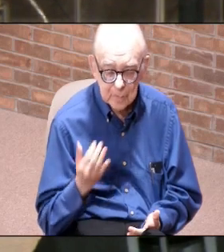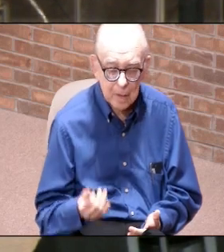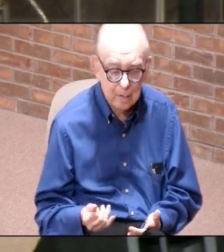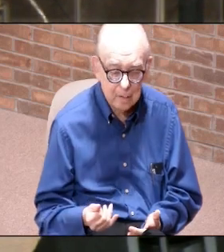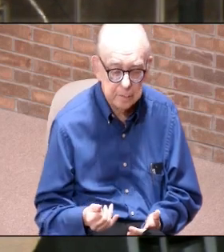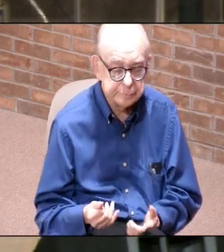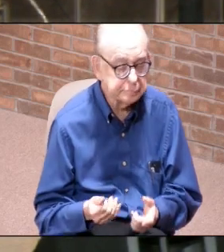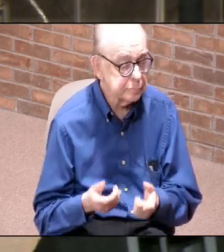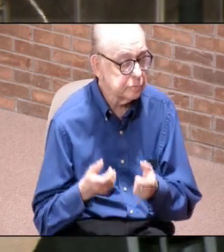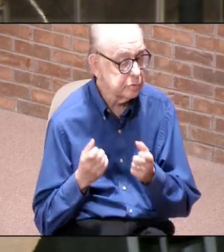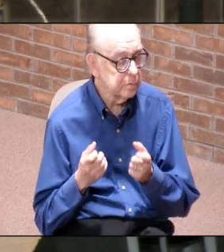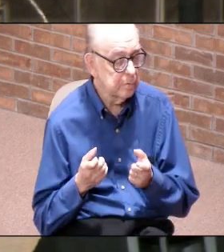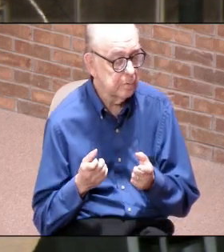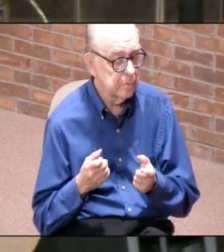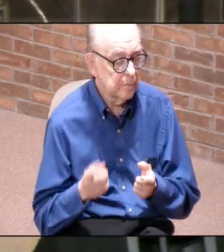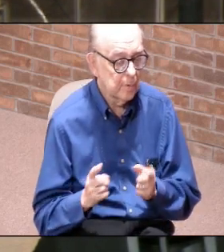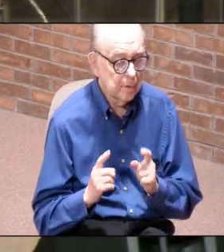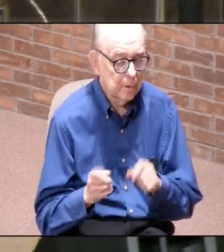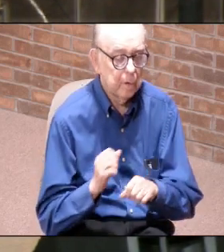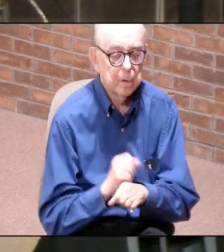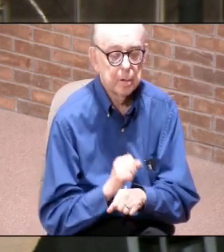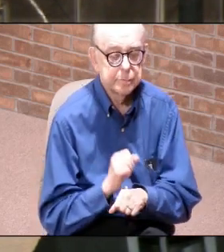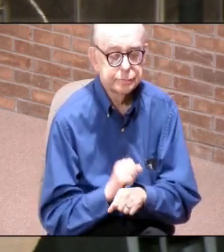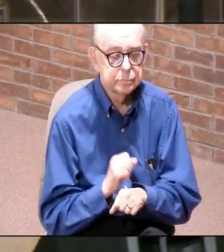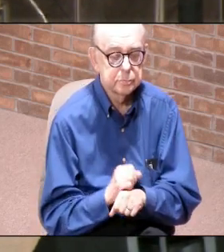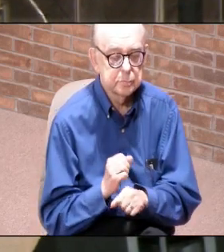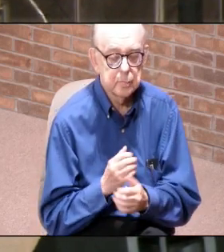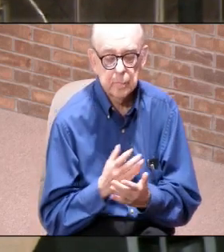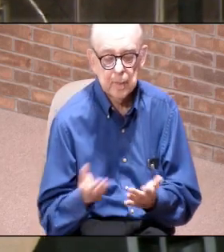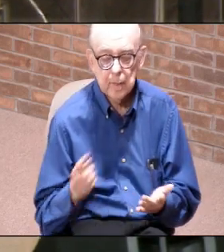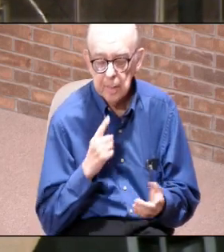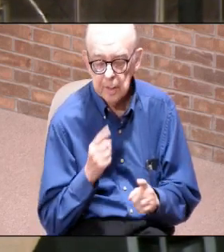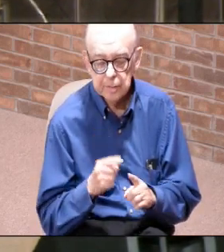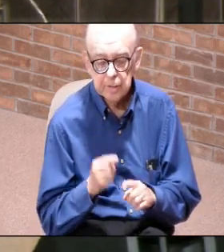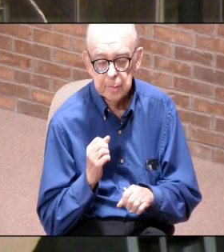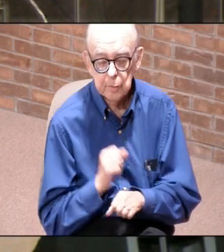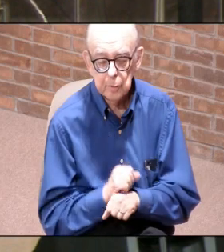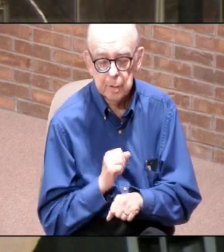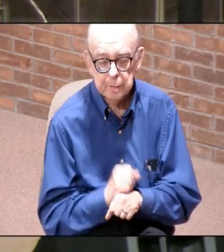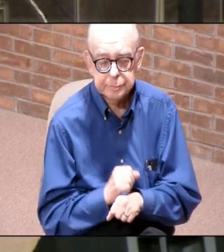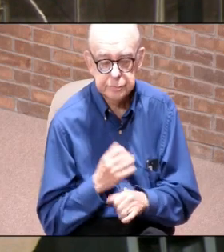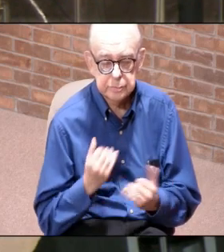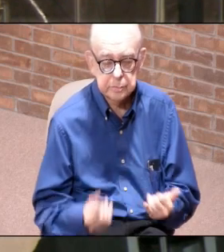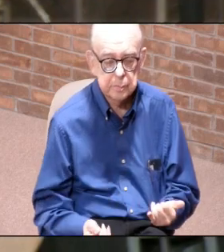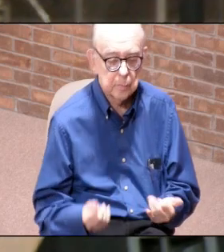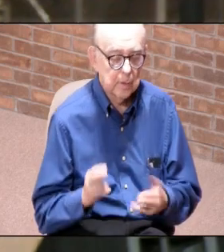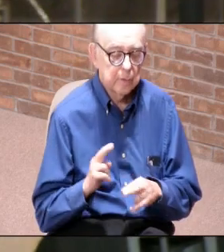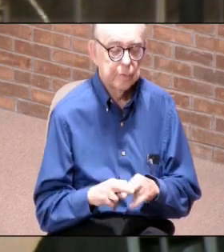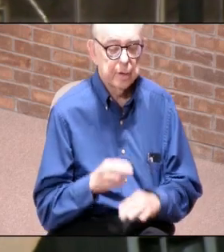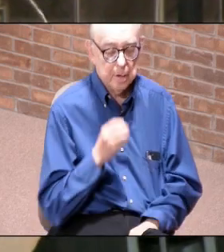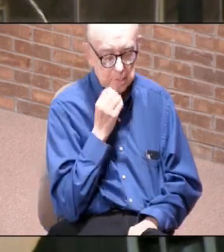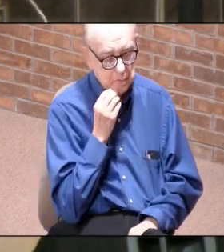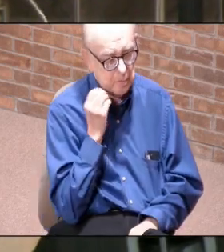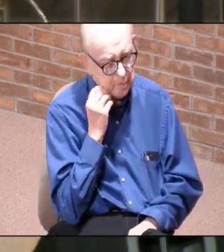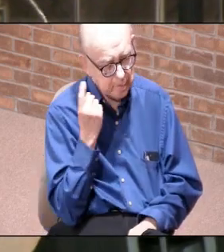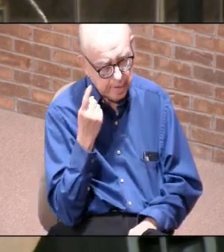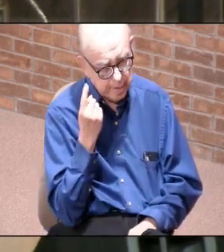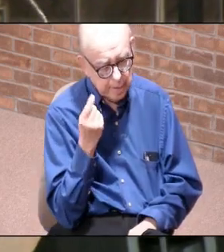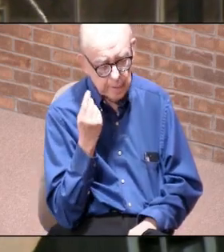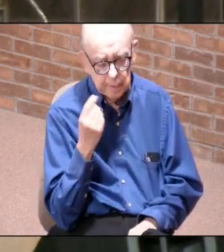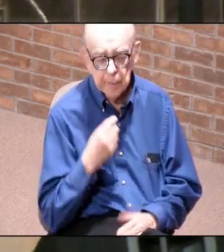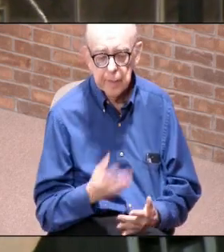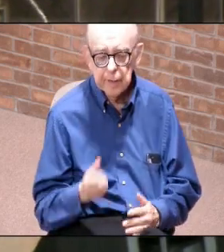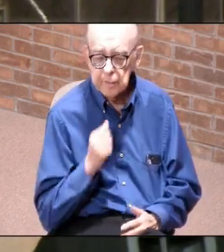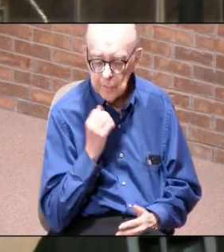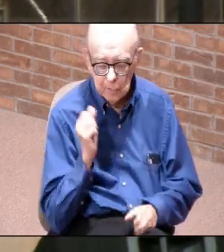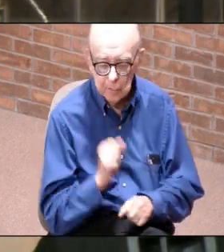Because all of a sudden, you were going to work and things seemed to work. Now you're sitting at home and things don't work